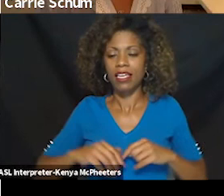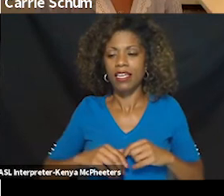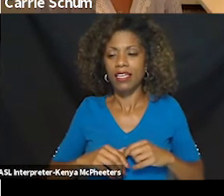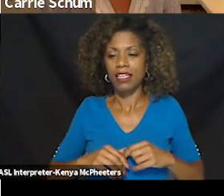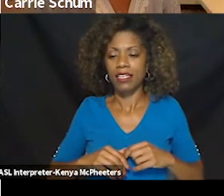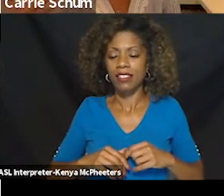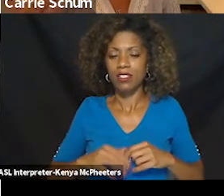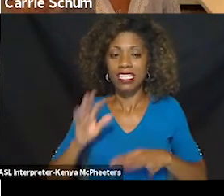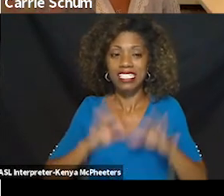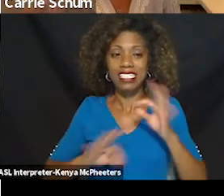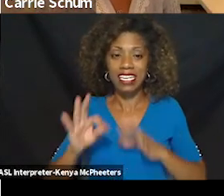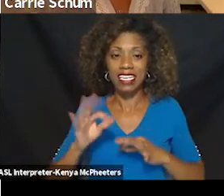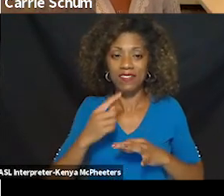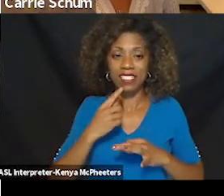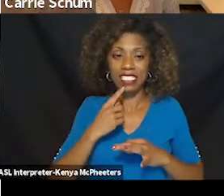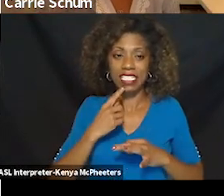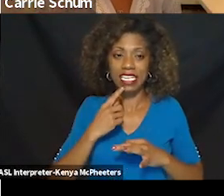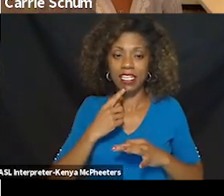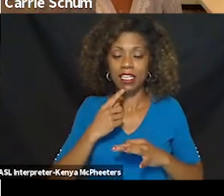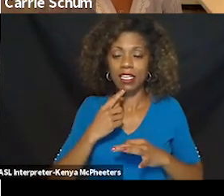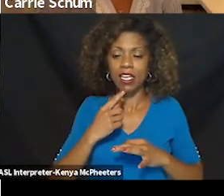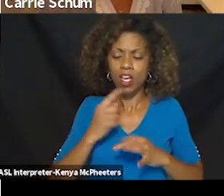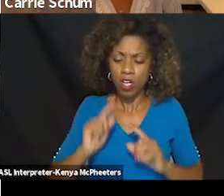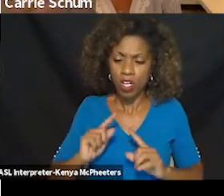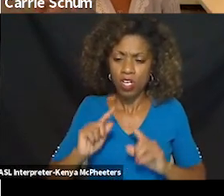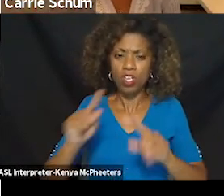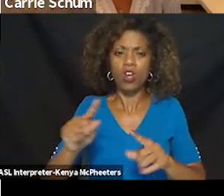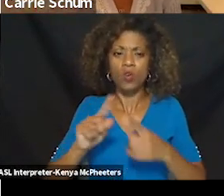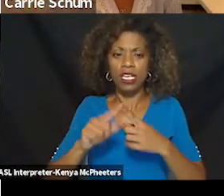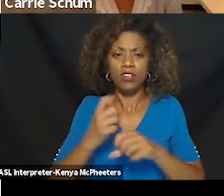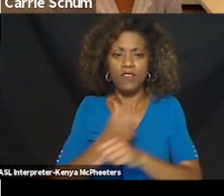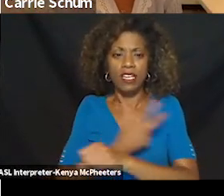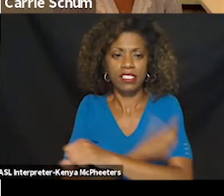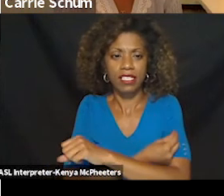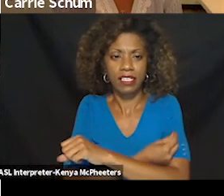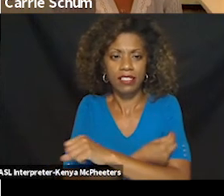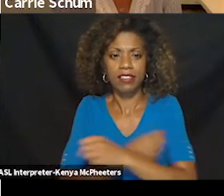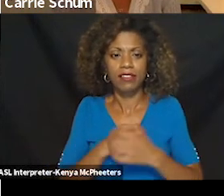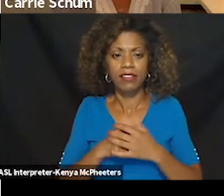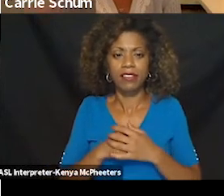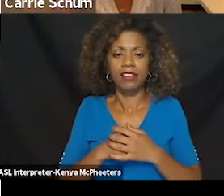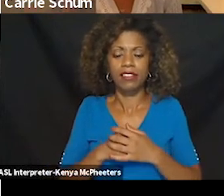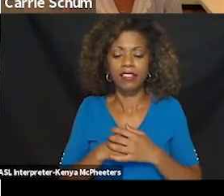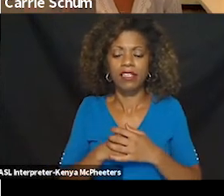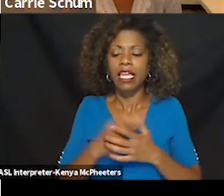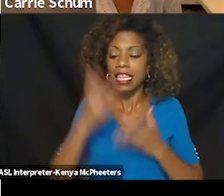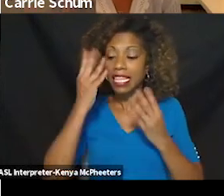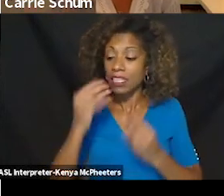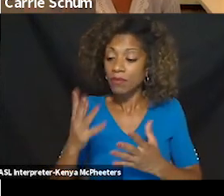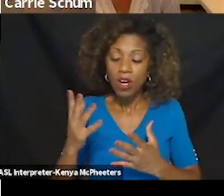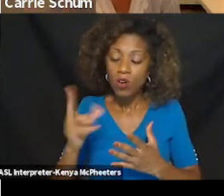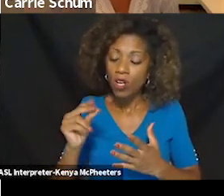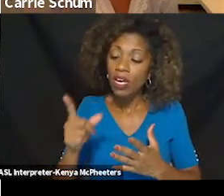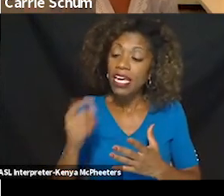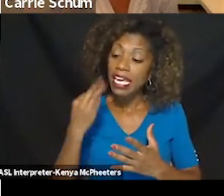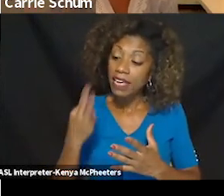a vaccine, it's one more tool you can use. So giving people their own self-efficacy, showing that it was a continuum of the